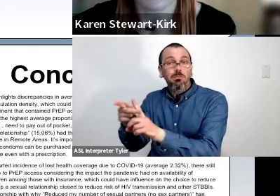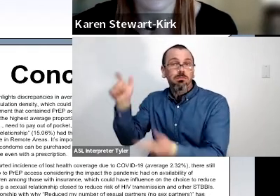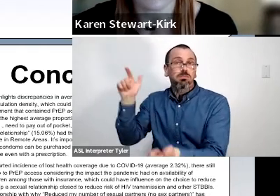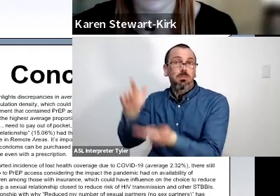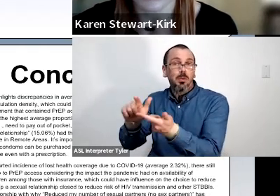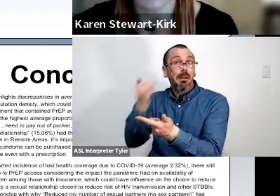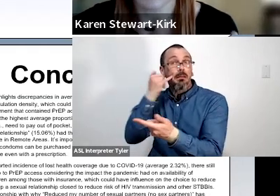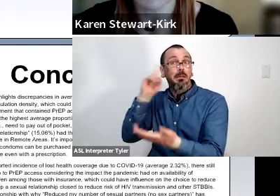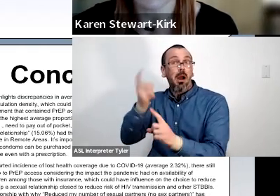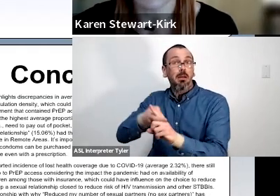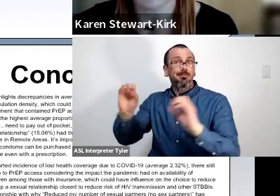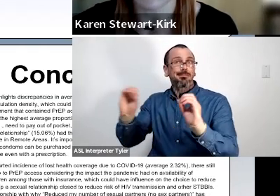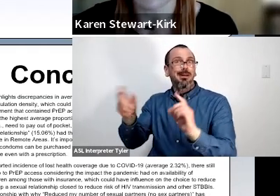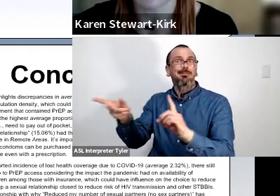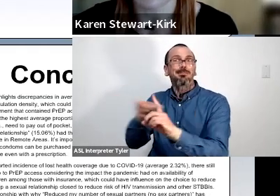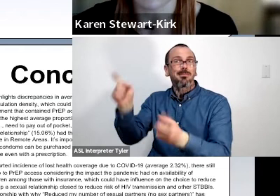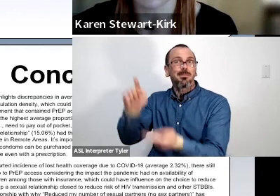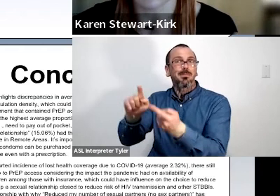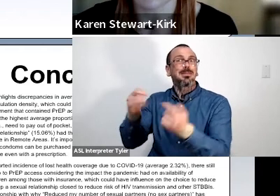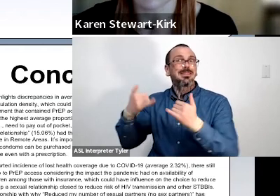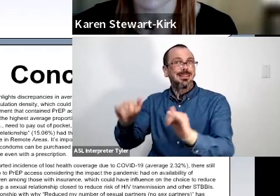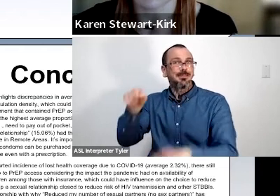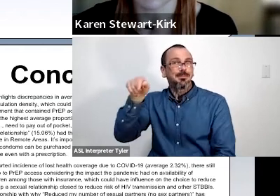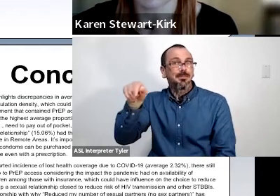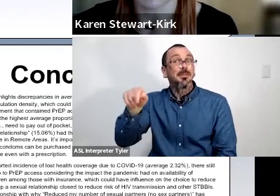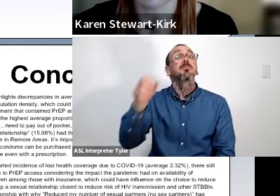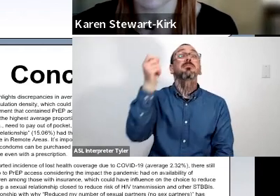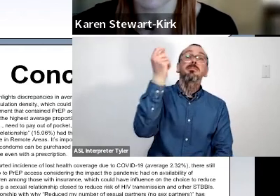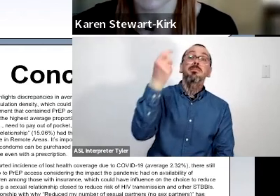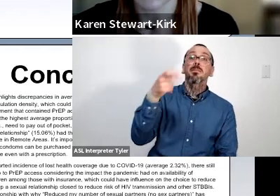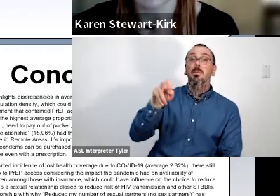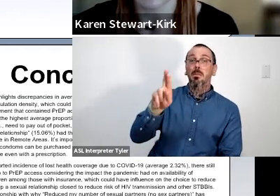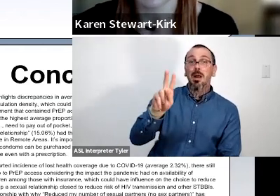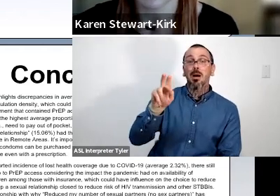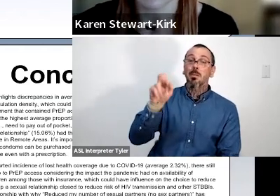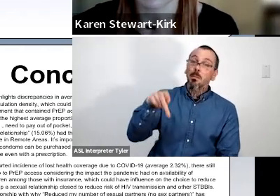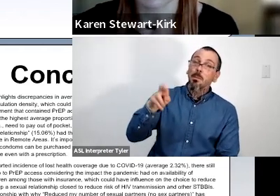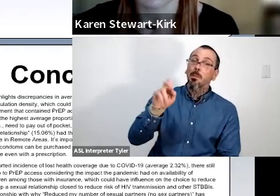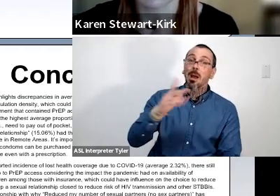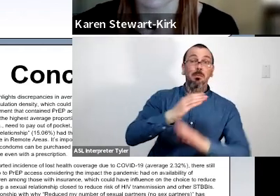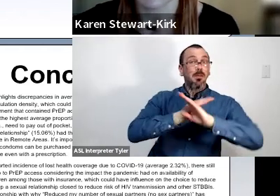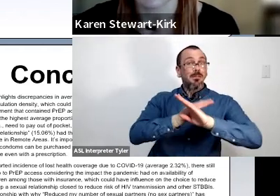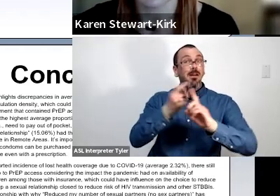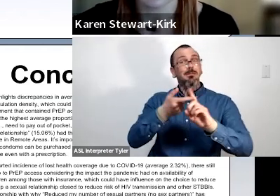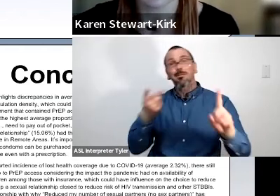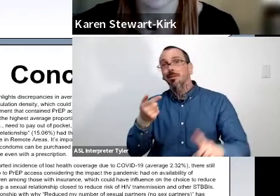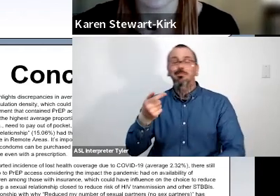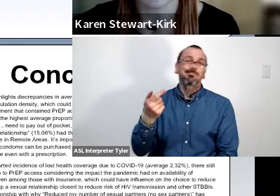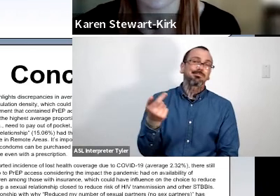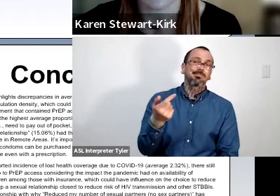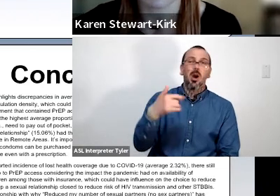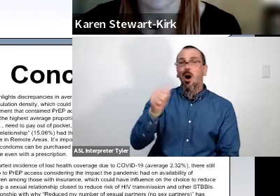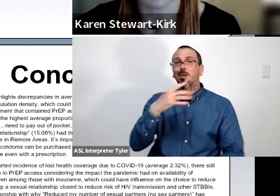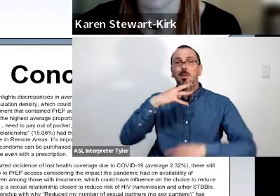used. Still, PrEP does not protect against other sexually transmitted and bloodborne infections and can come at a great cost to users, including the